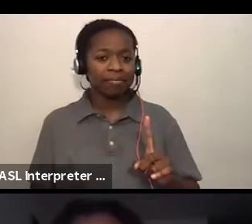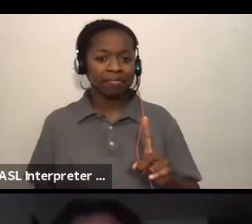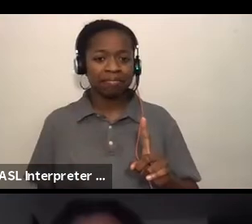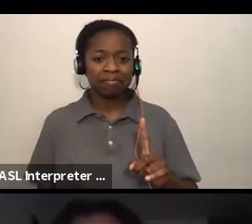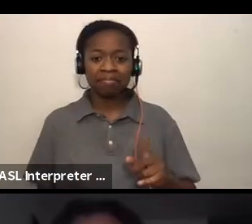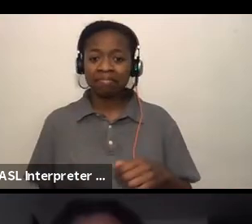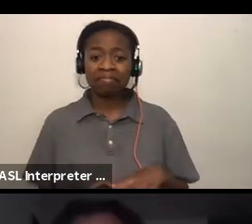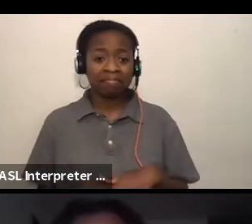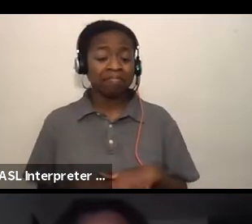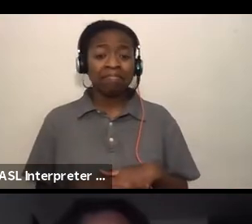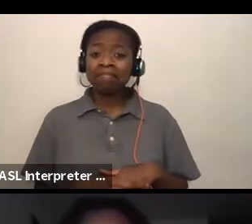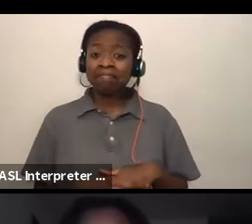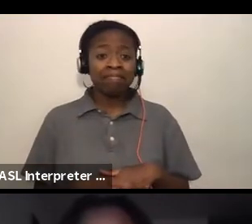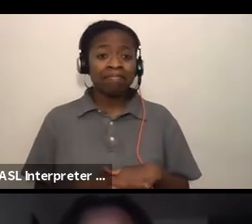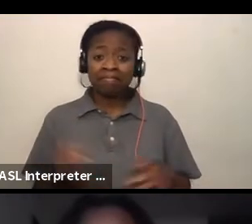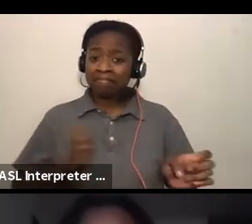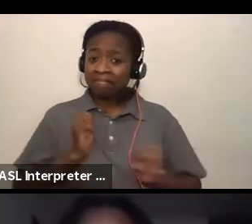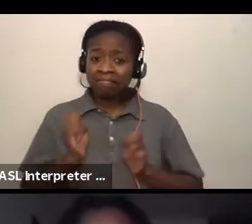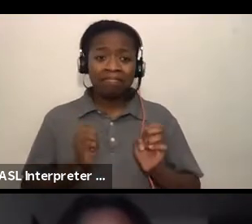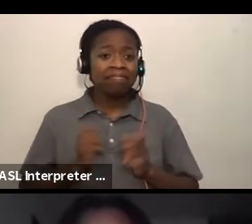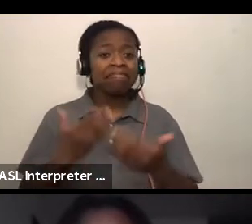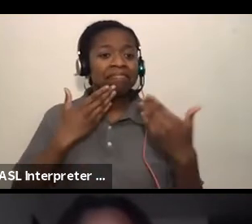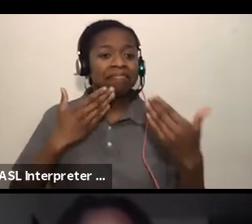And yeah, thank you.